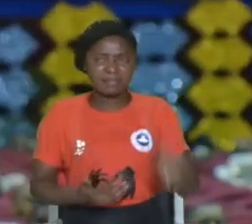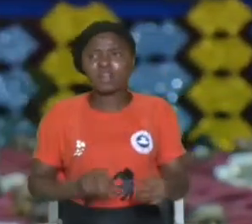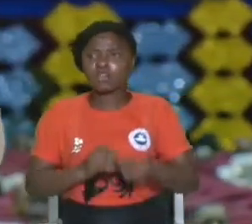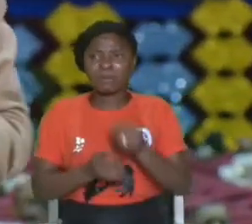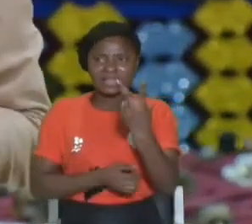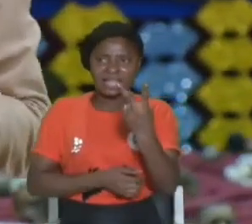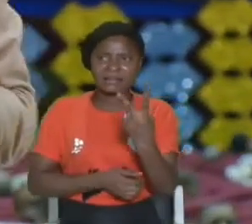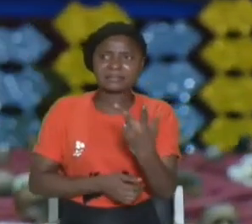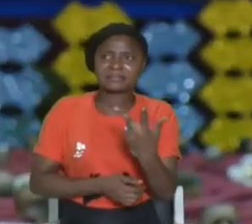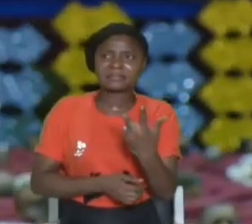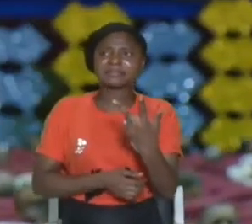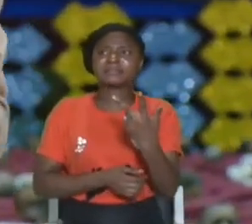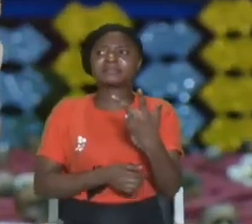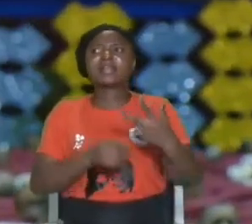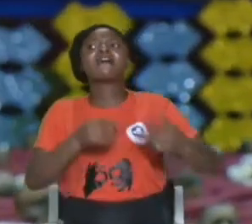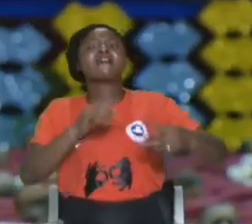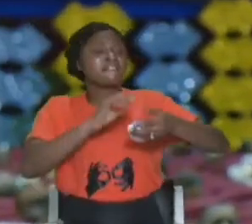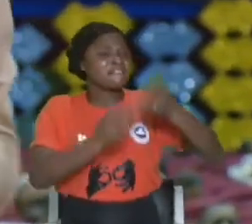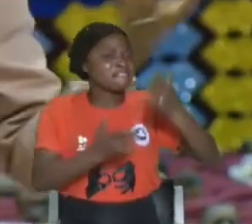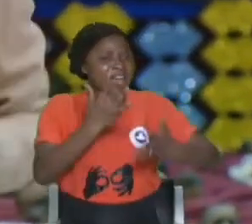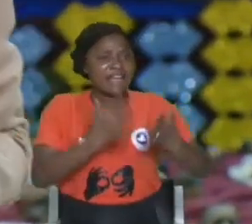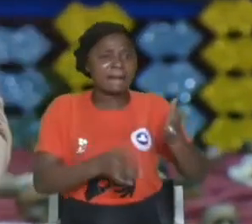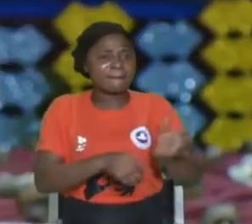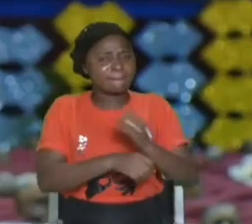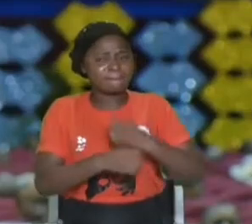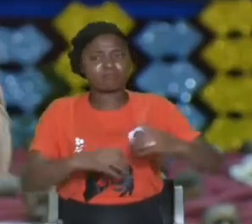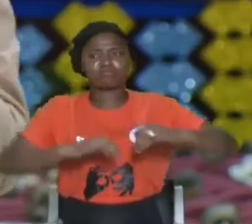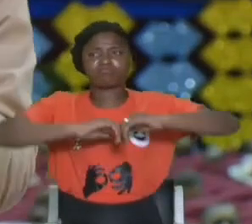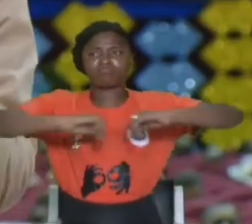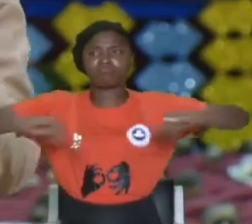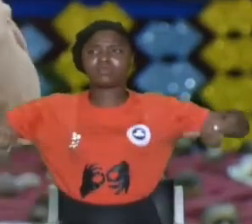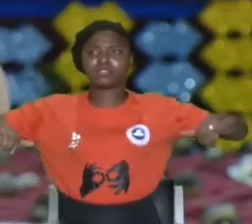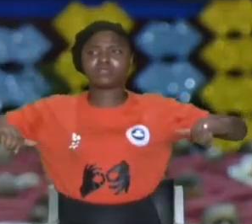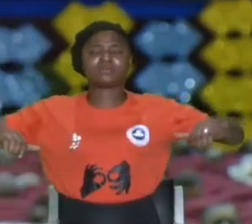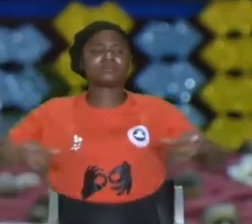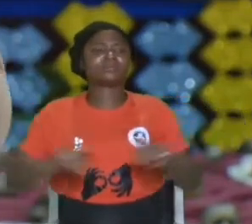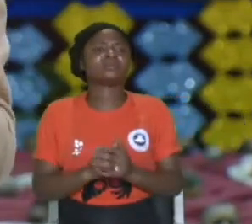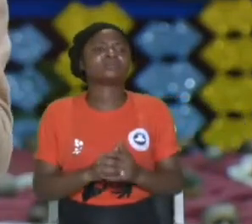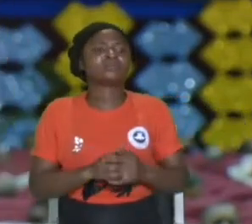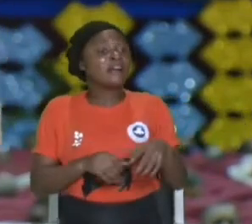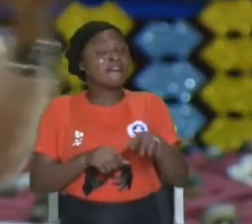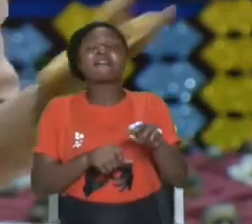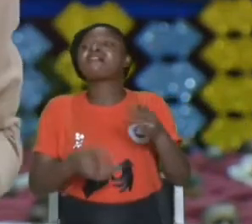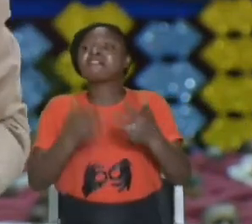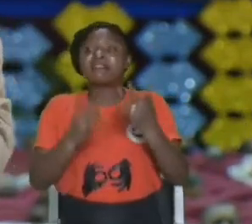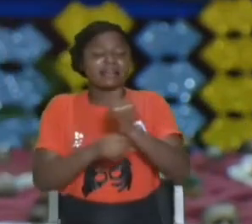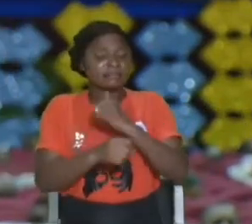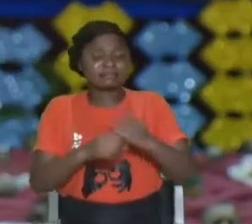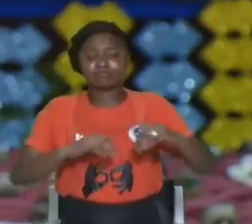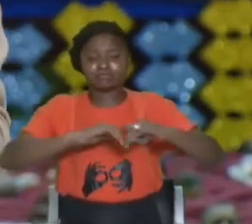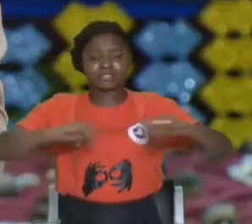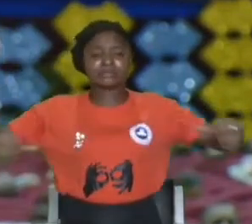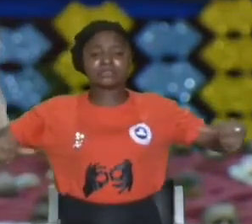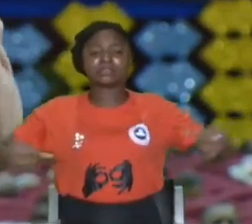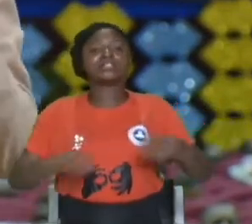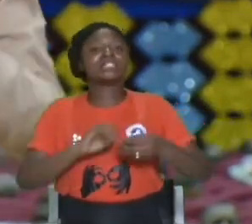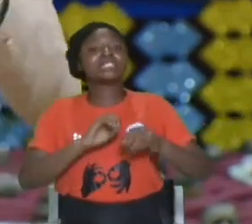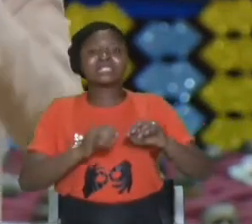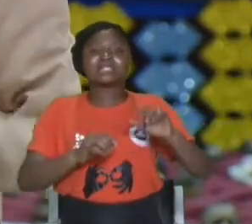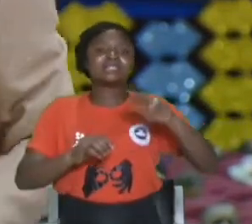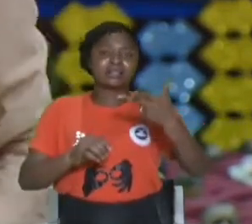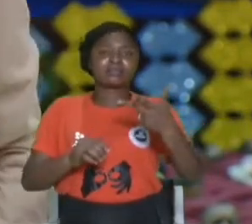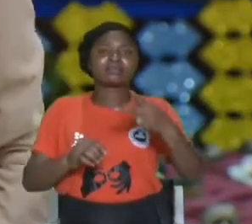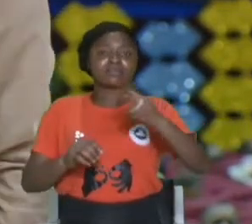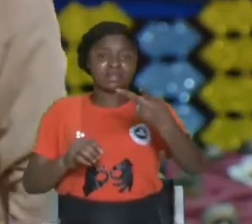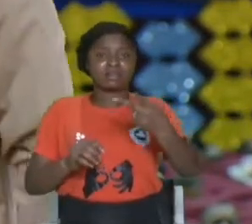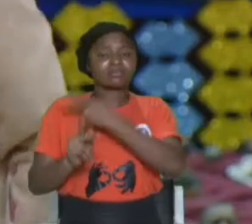Number three, fire causes separation. Fire causes separation. 2 Kings chapter 2 from